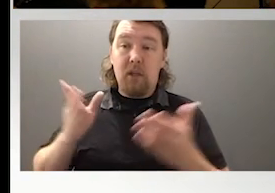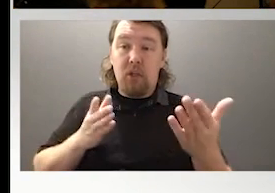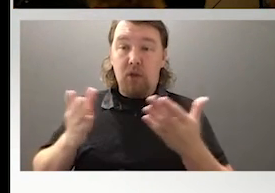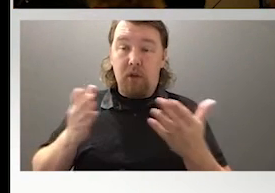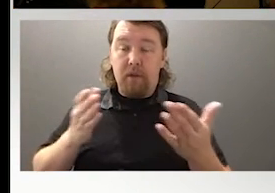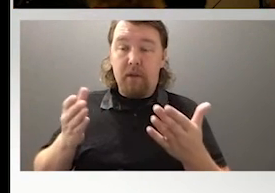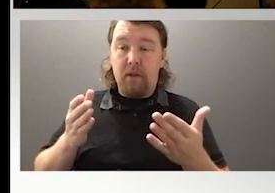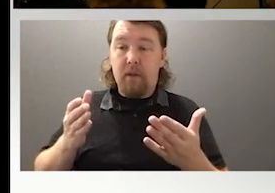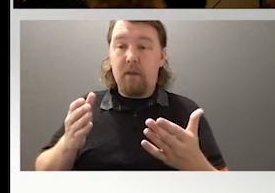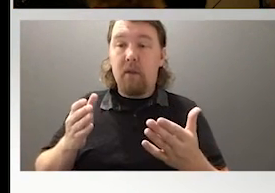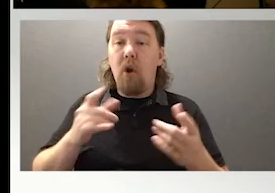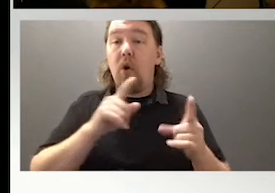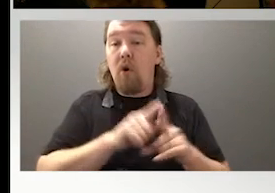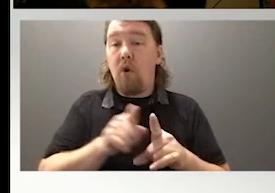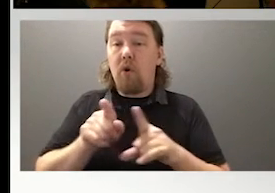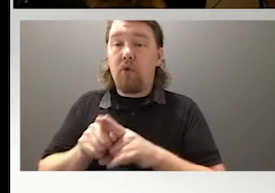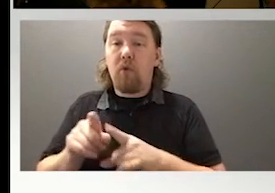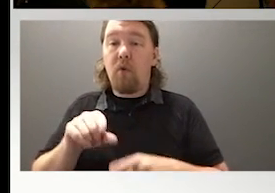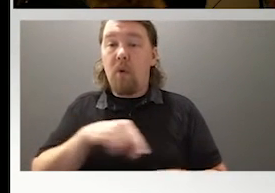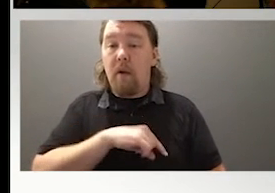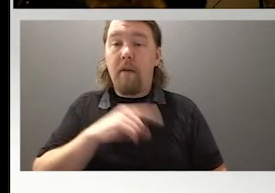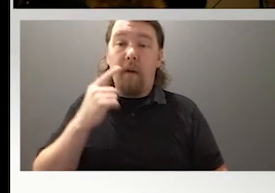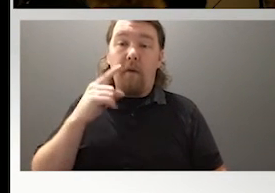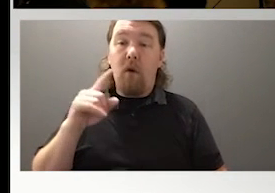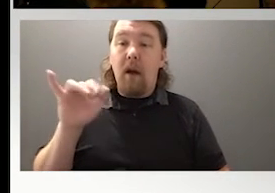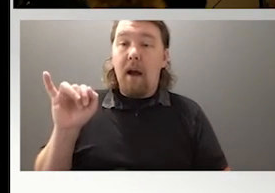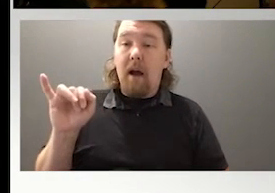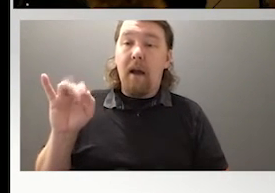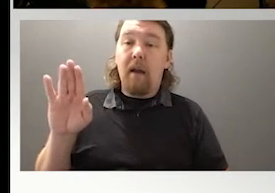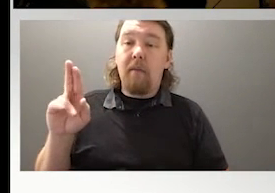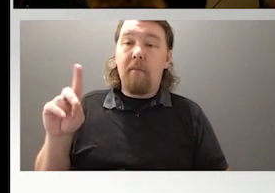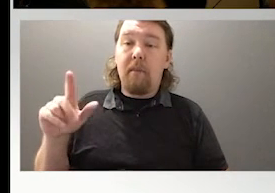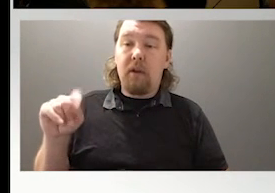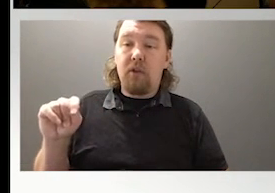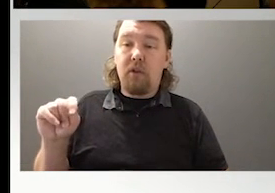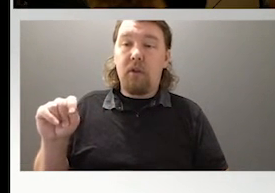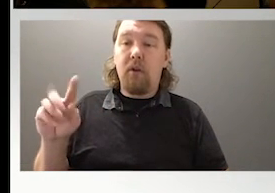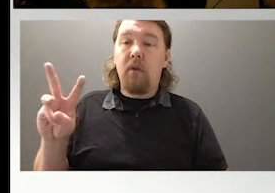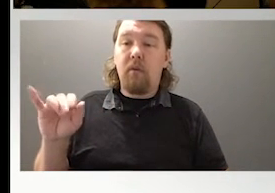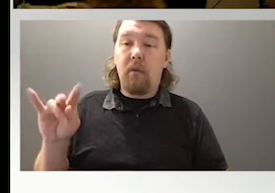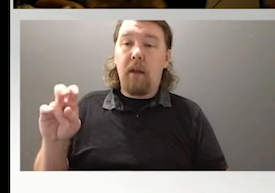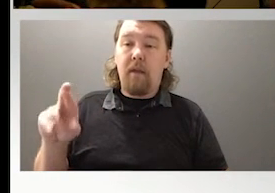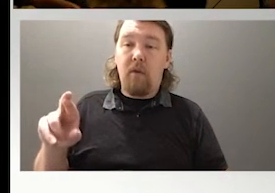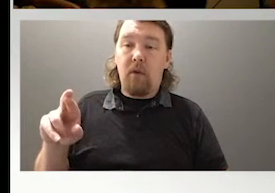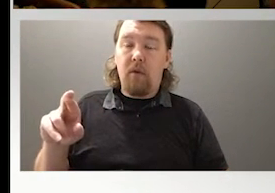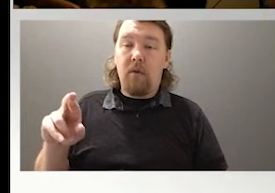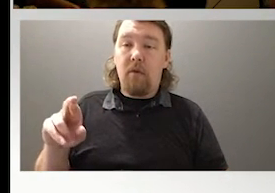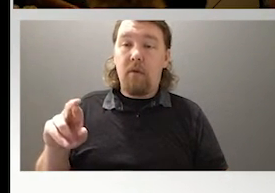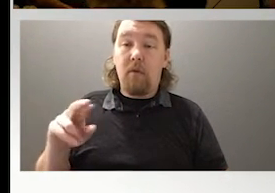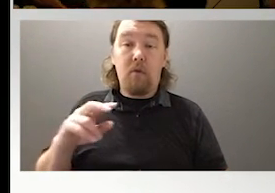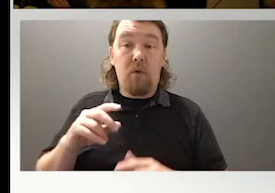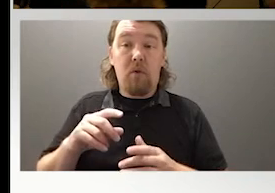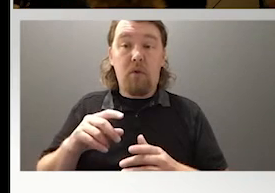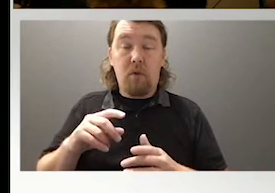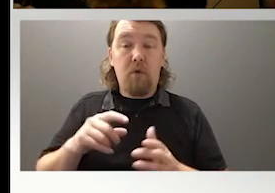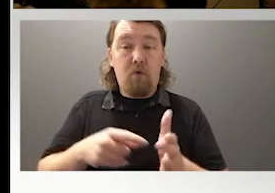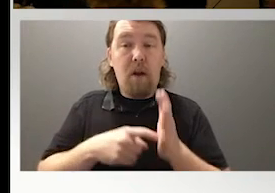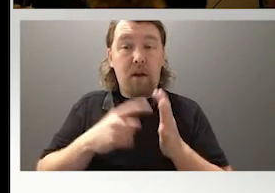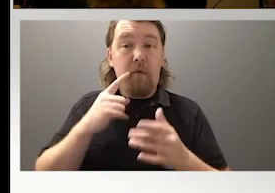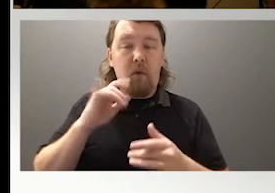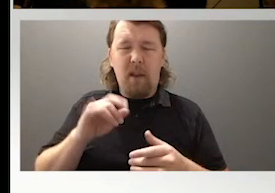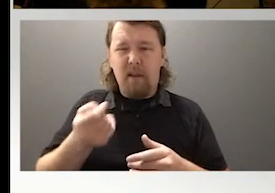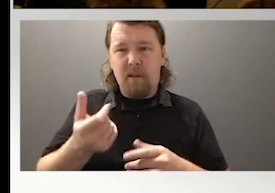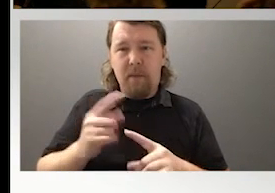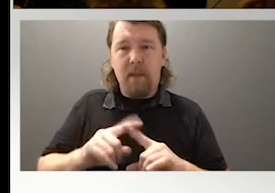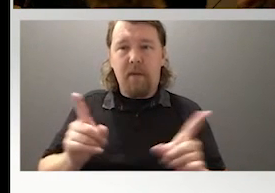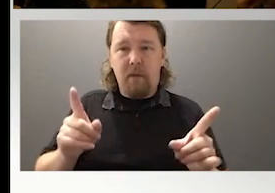services and also eligible for the iBudget waiver, the eligibility criteria is slightly different, so they have to